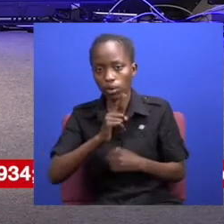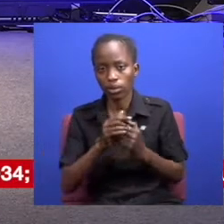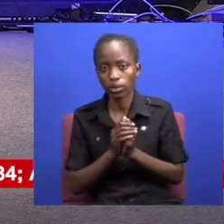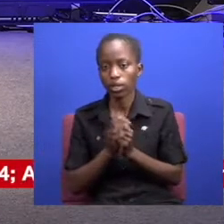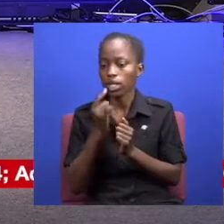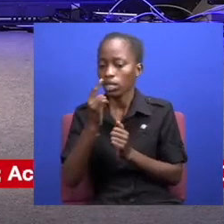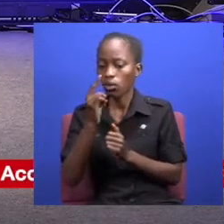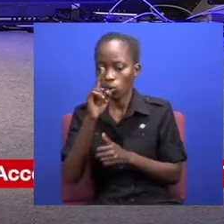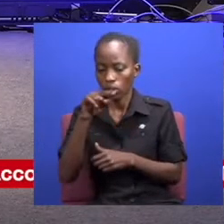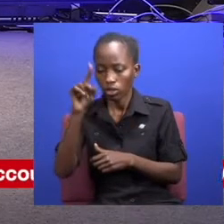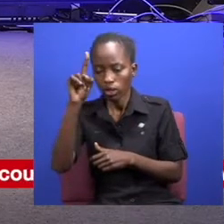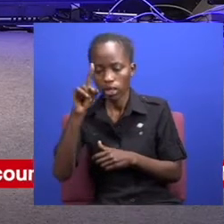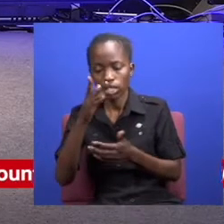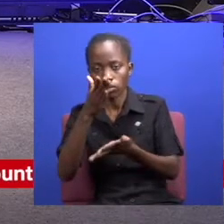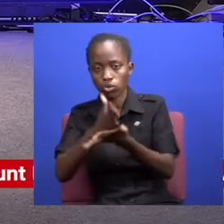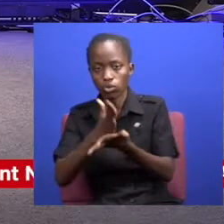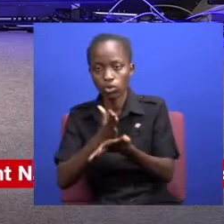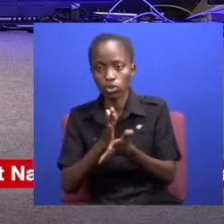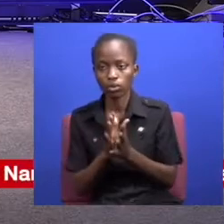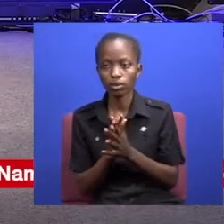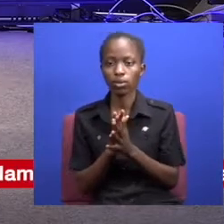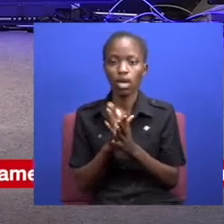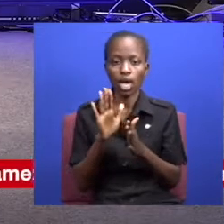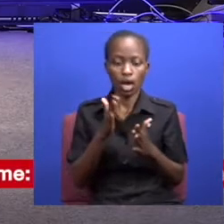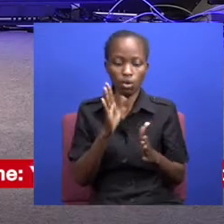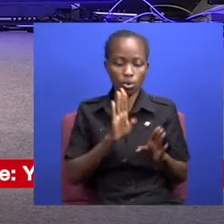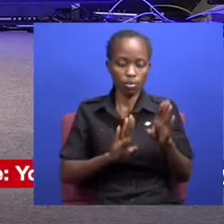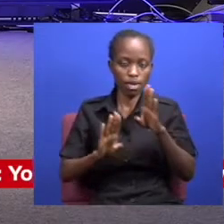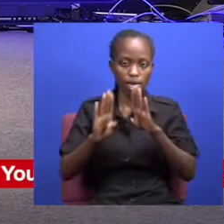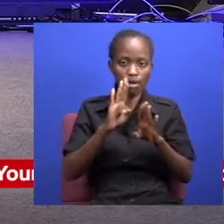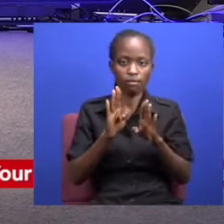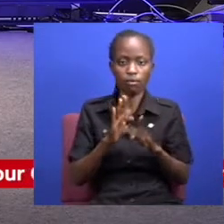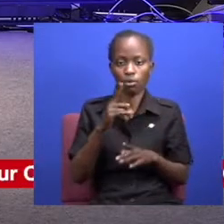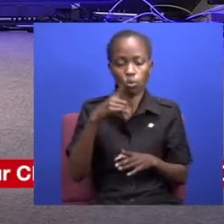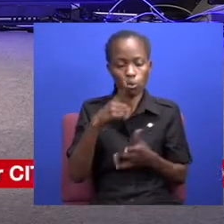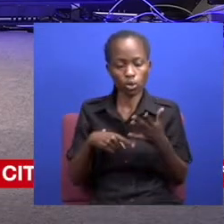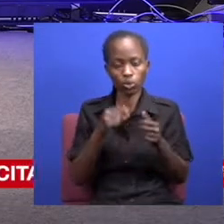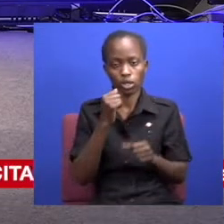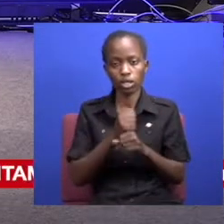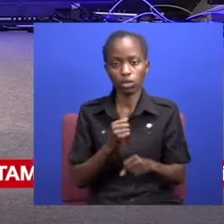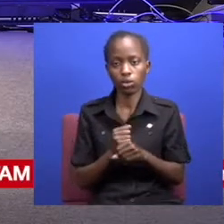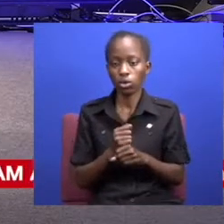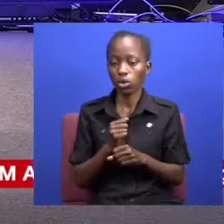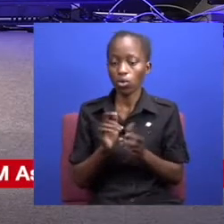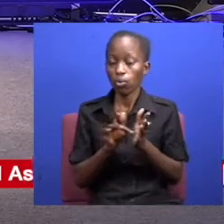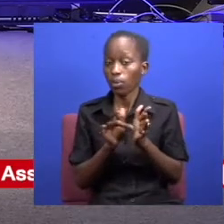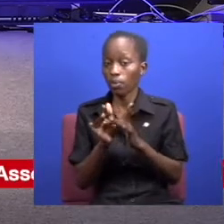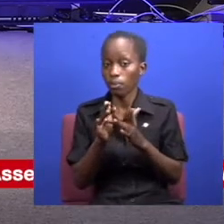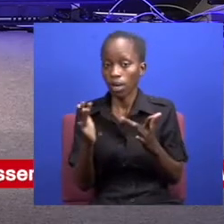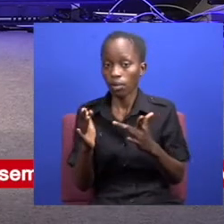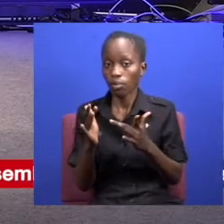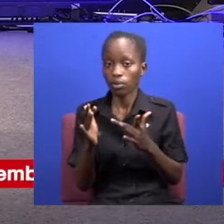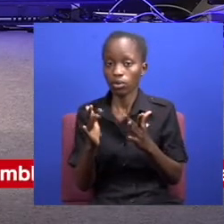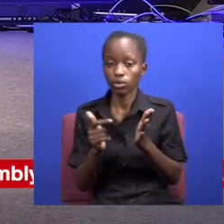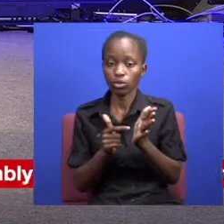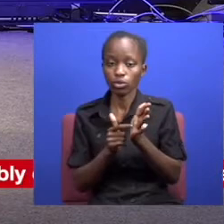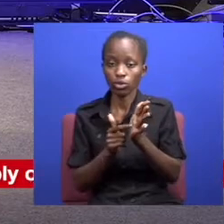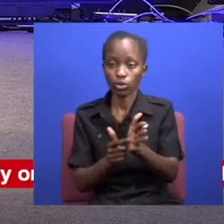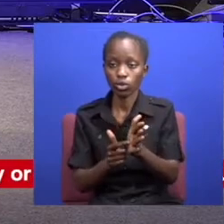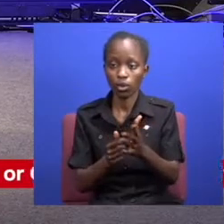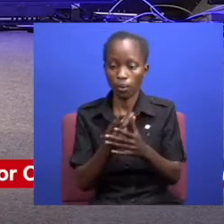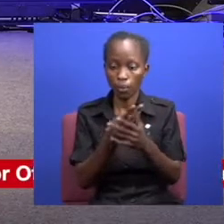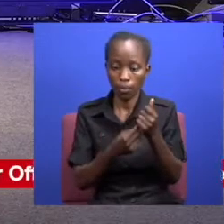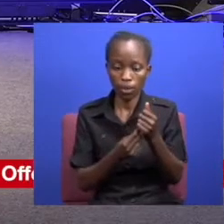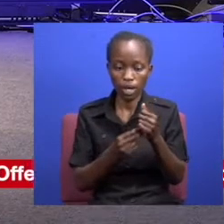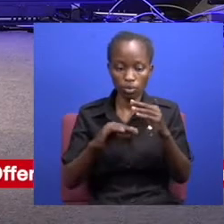what is right, what is truth, to our conduct, what we do. so that the scripture exposes both